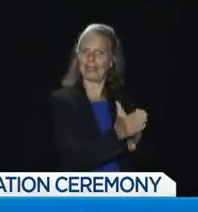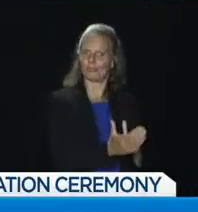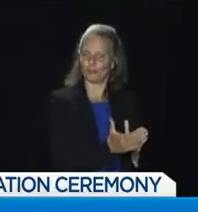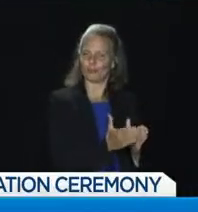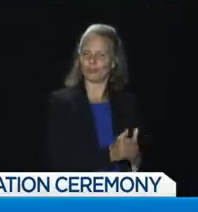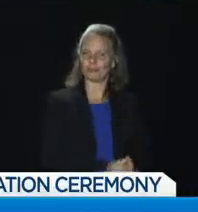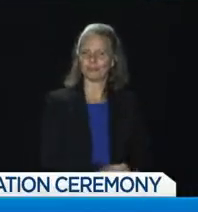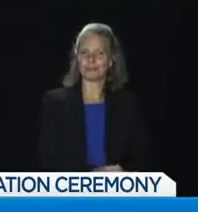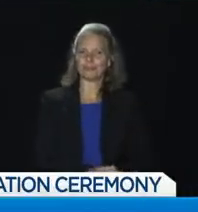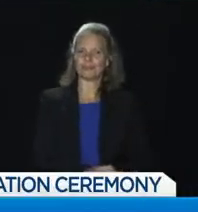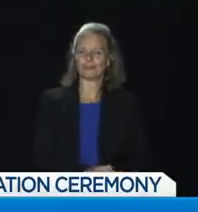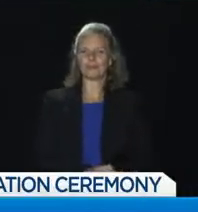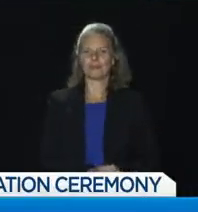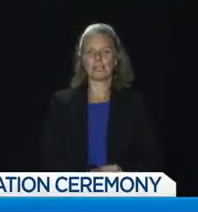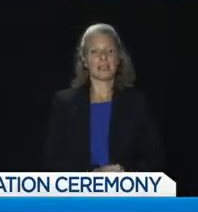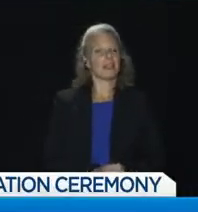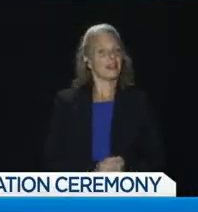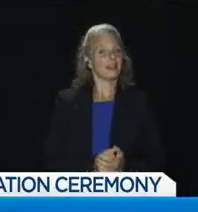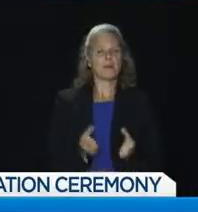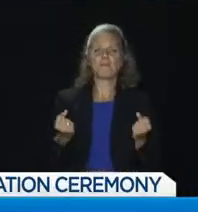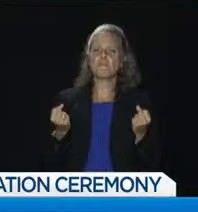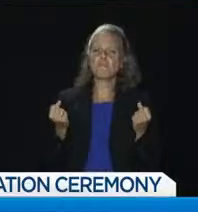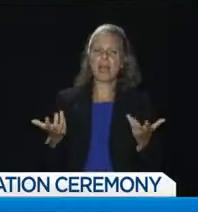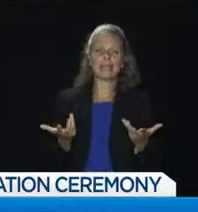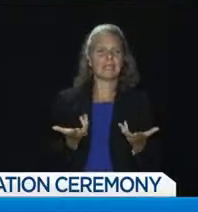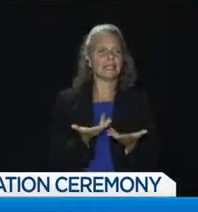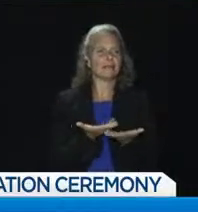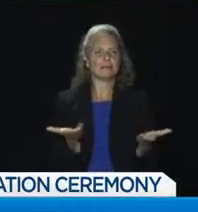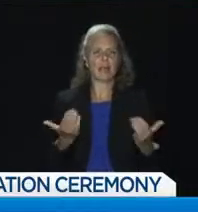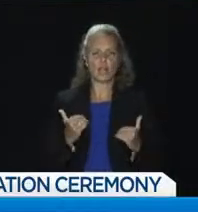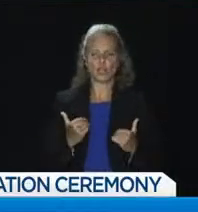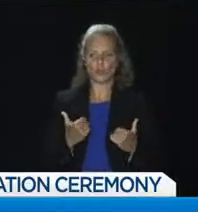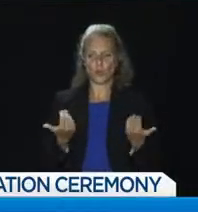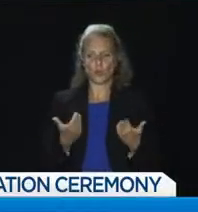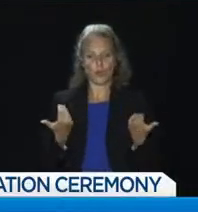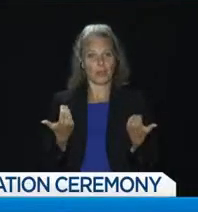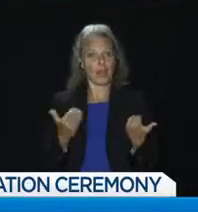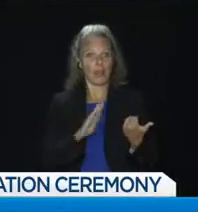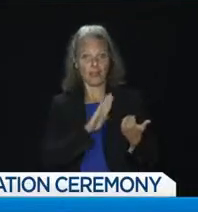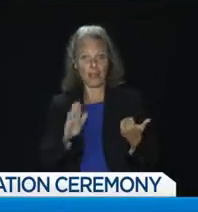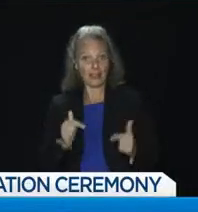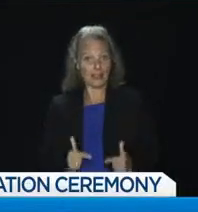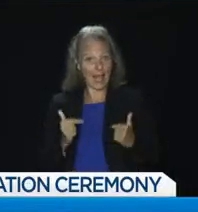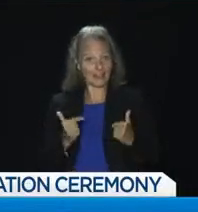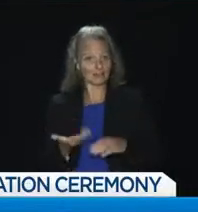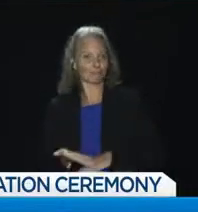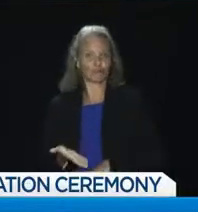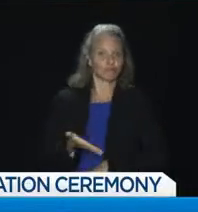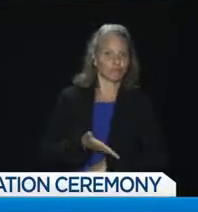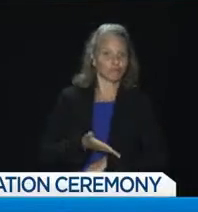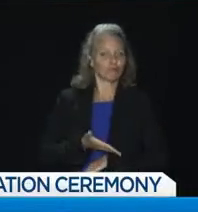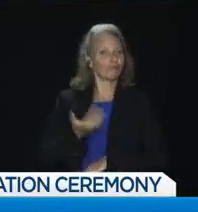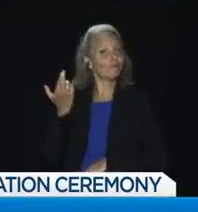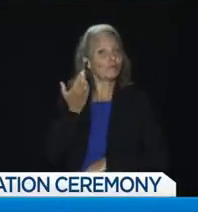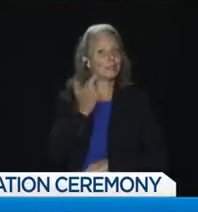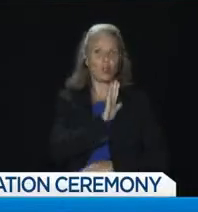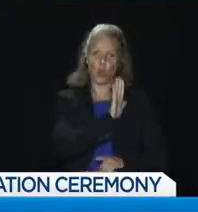So many youth saw their lives change for the better, thanks to Ms. Simon's work in the area of education.